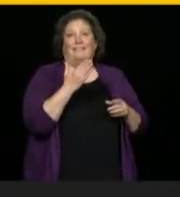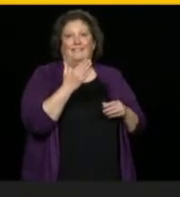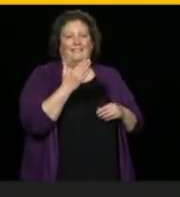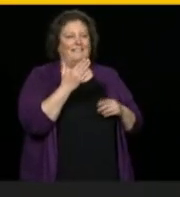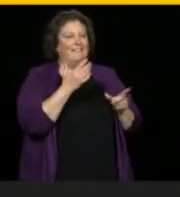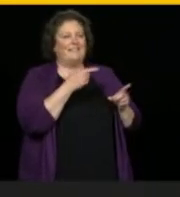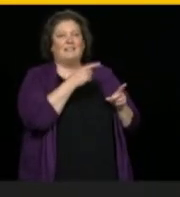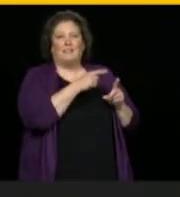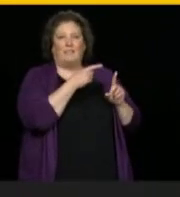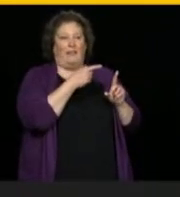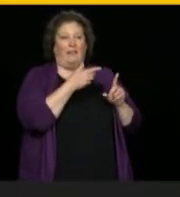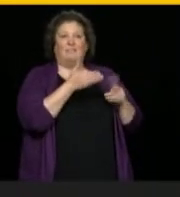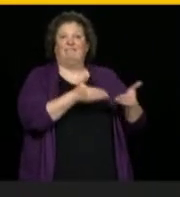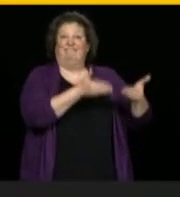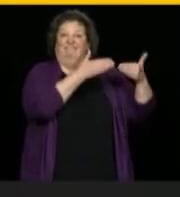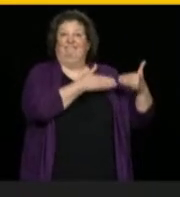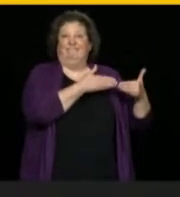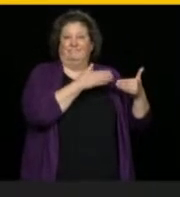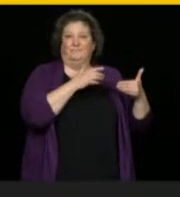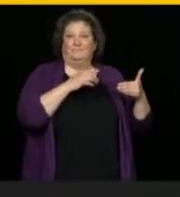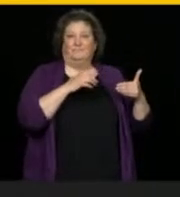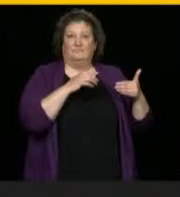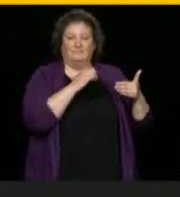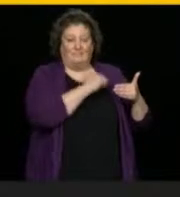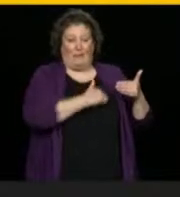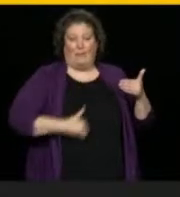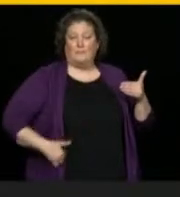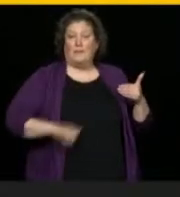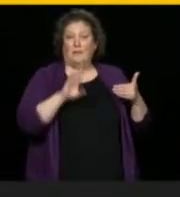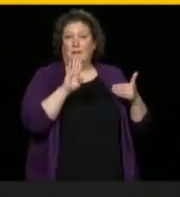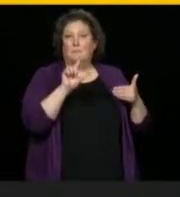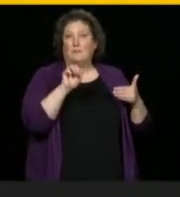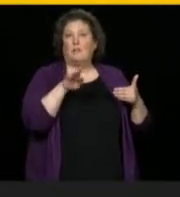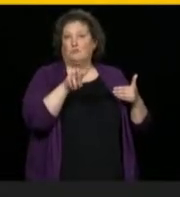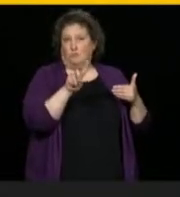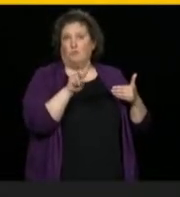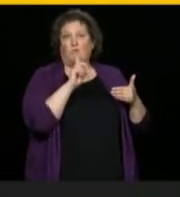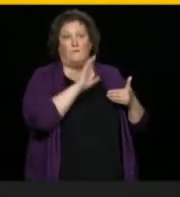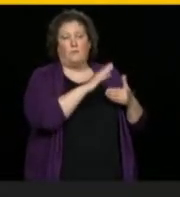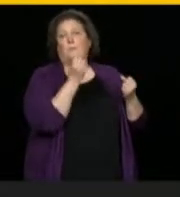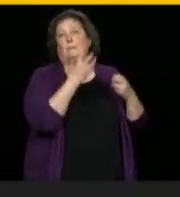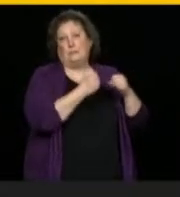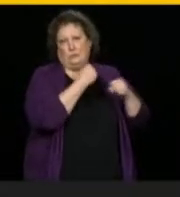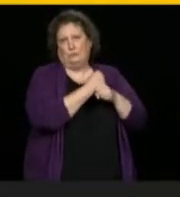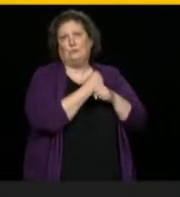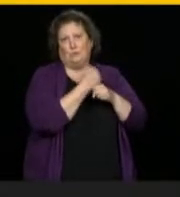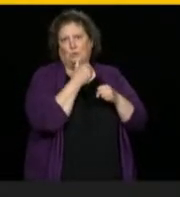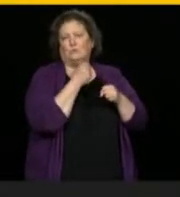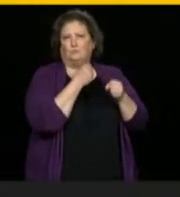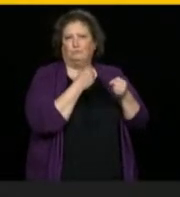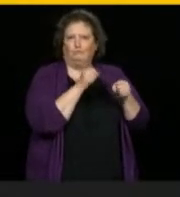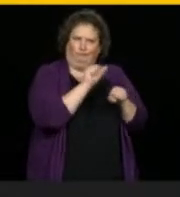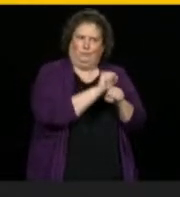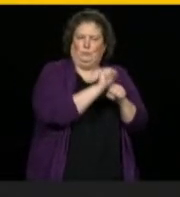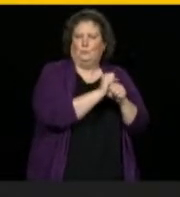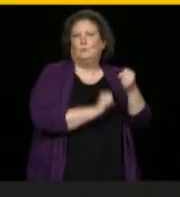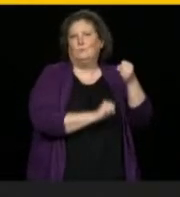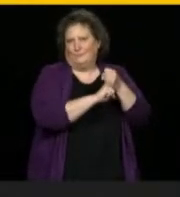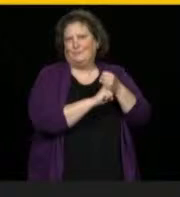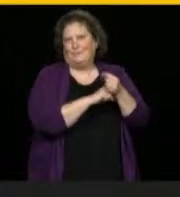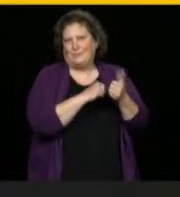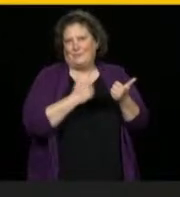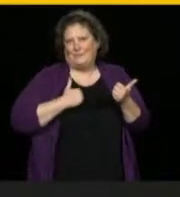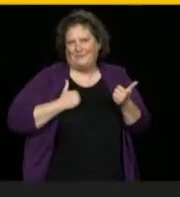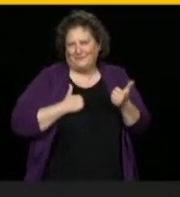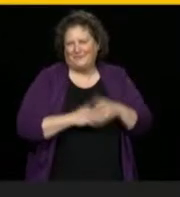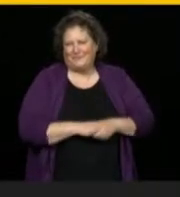Ambassador Blanchard for his years of work. He was able to create relationships with